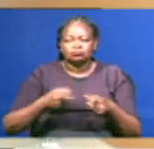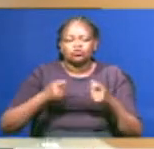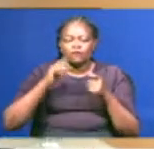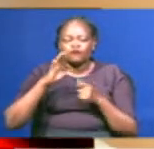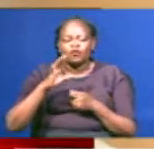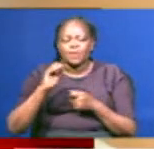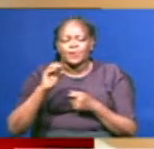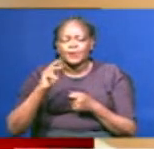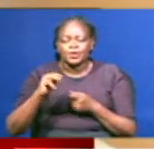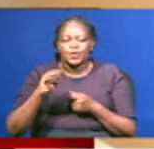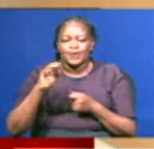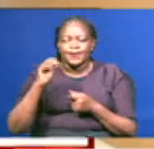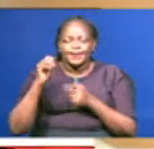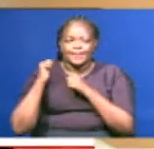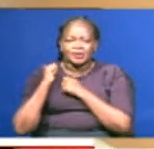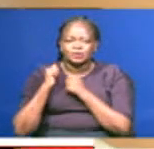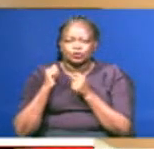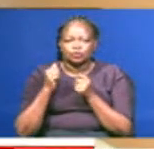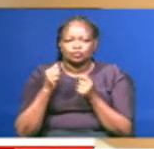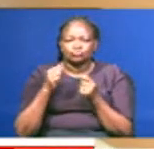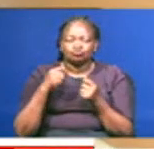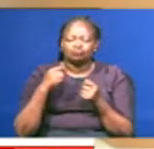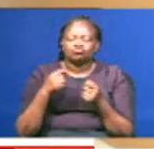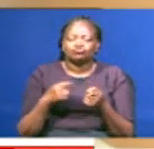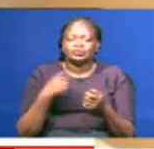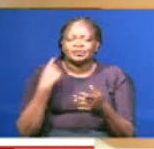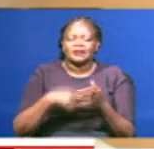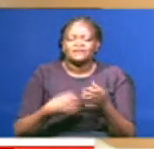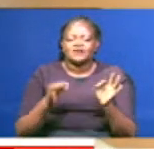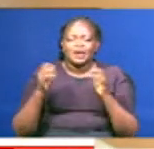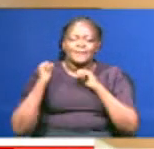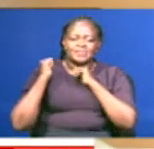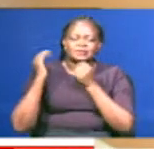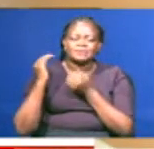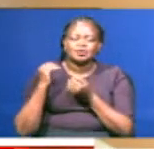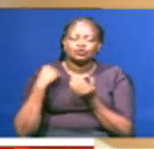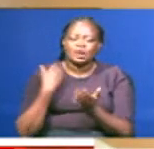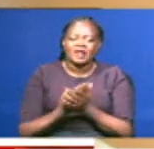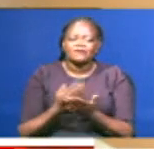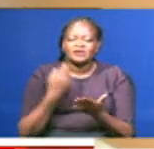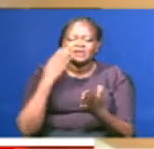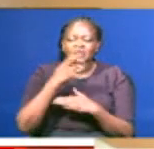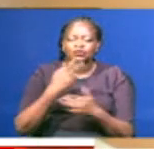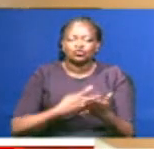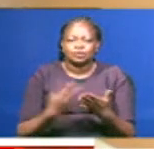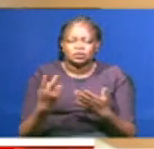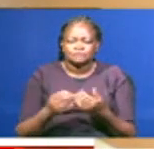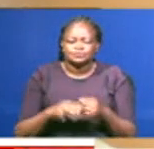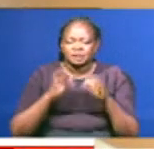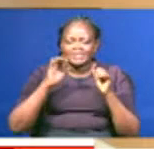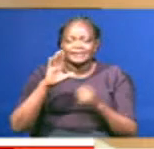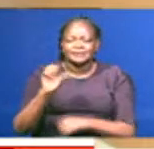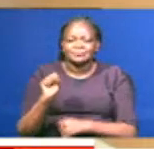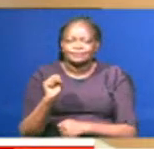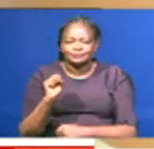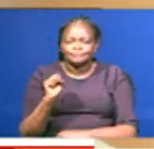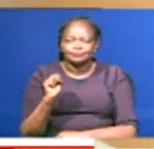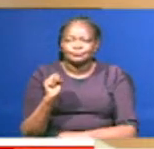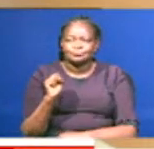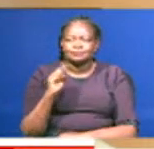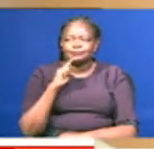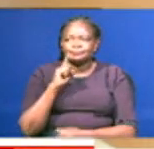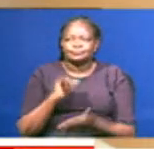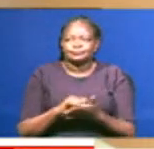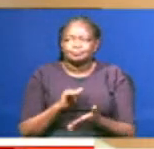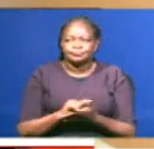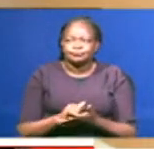duty-free maize is expected to land in Kenya in the next 2 weeks. Agriculture Cabinet Secretary Mithika Linturi says